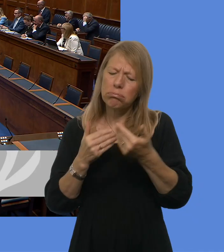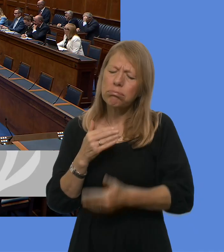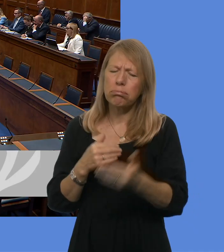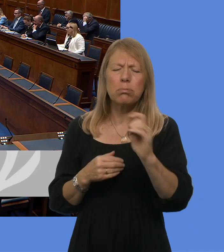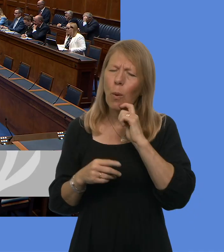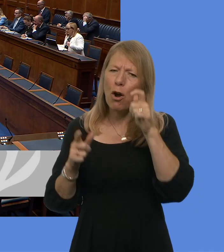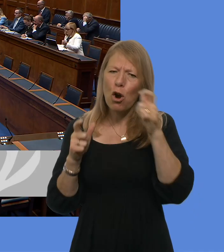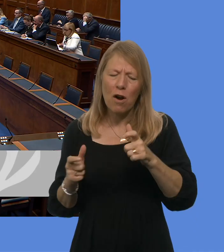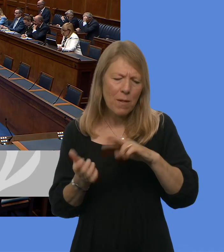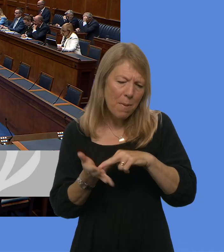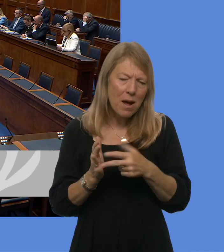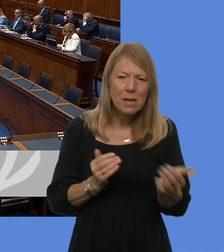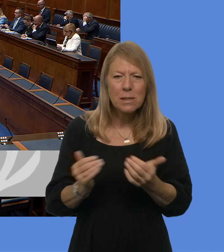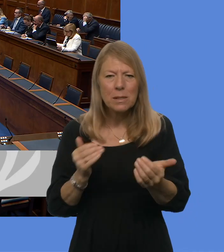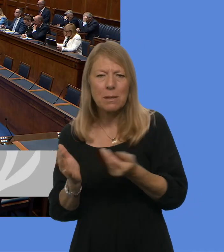Sure.